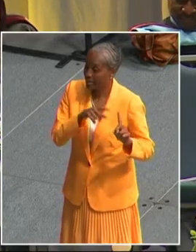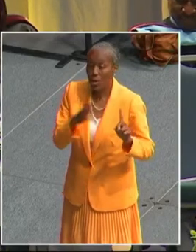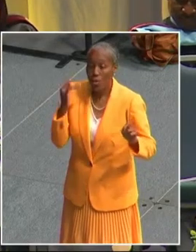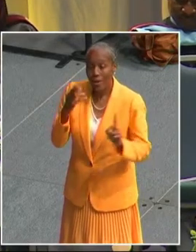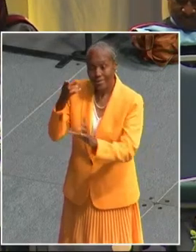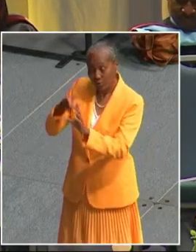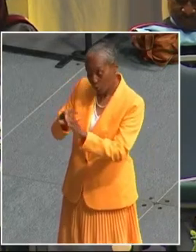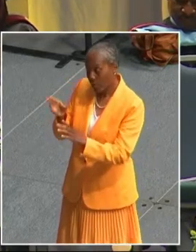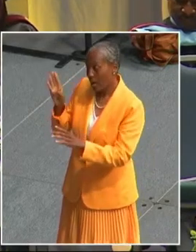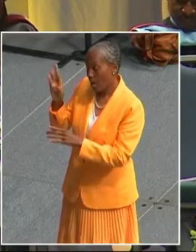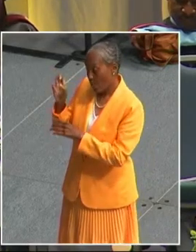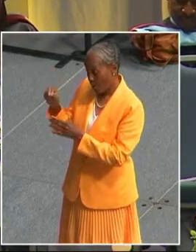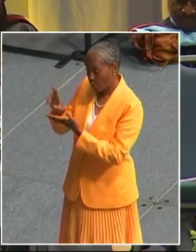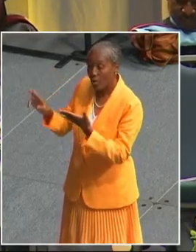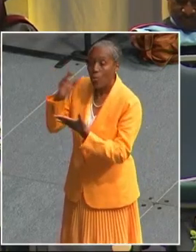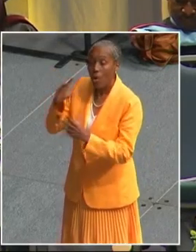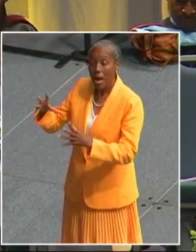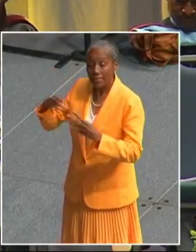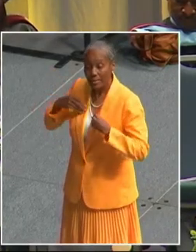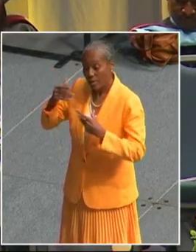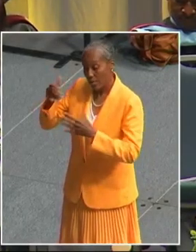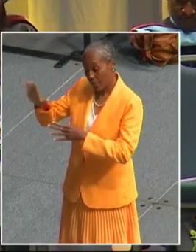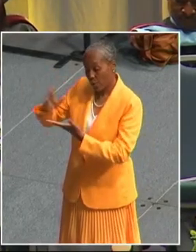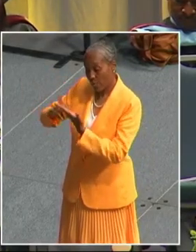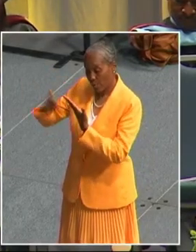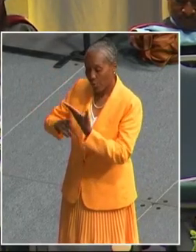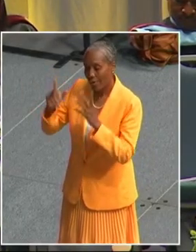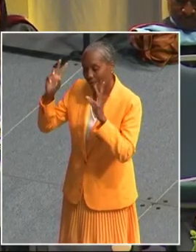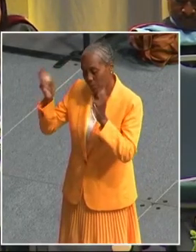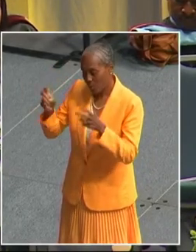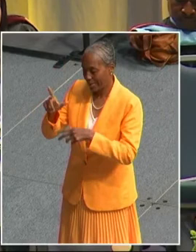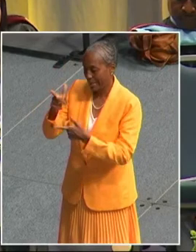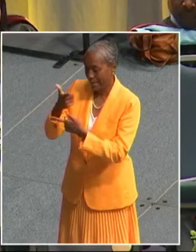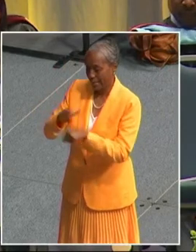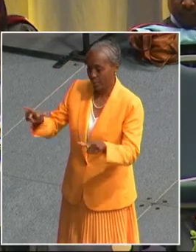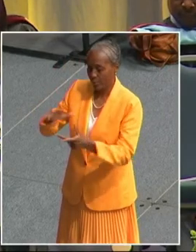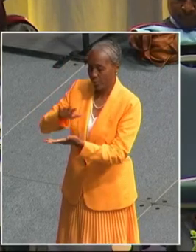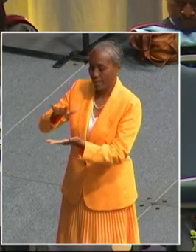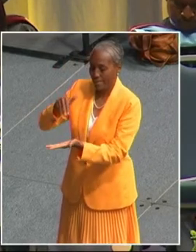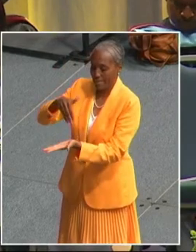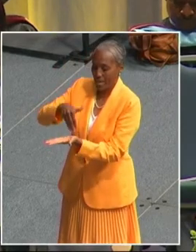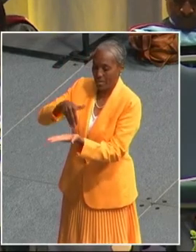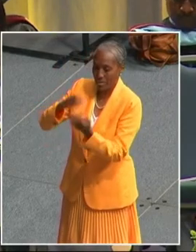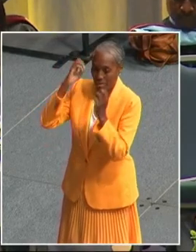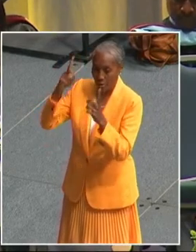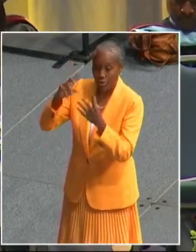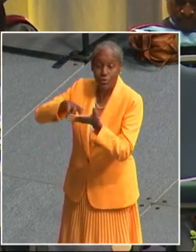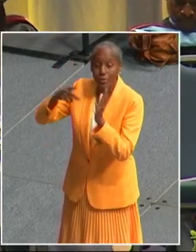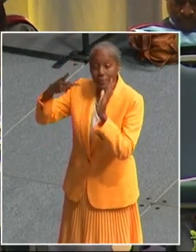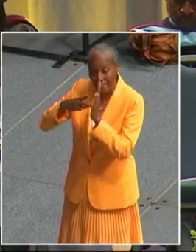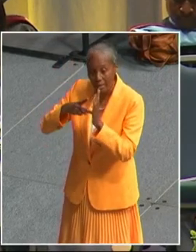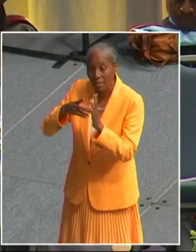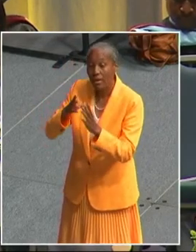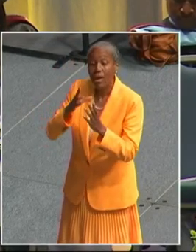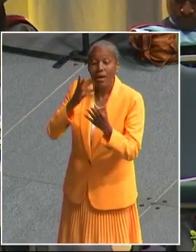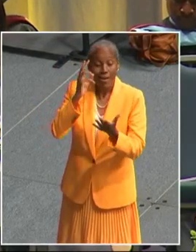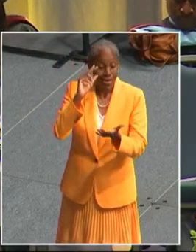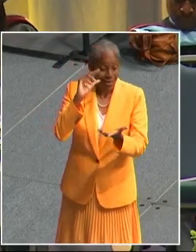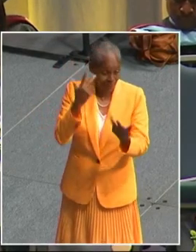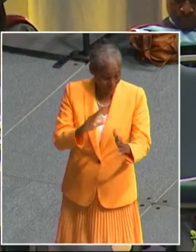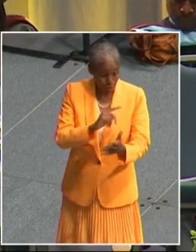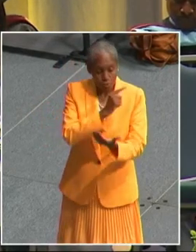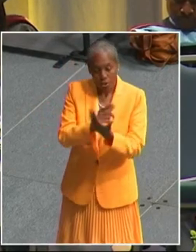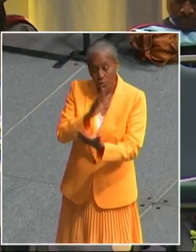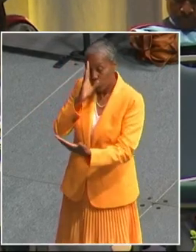because he has also gained admission to Brown's program in liberal medical education, which is essentially direct admission to medical school,